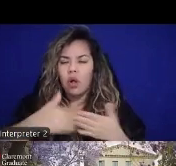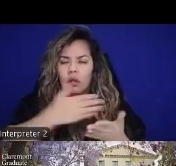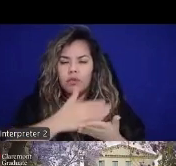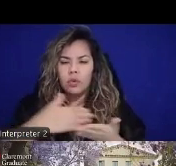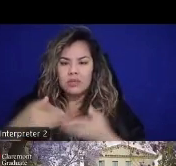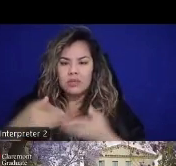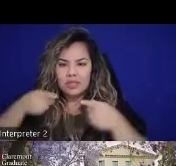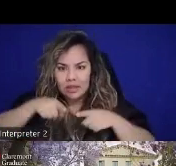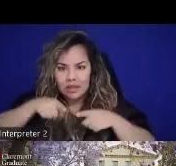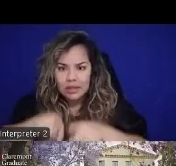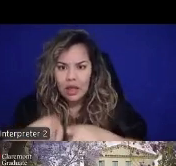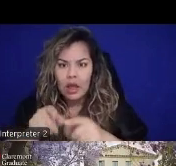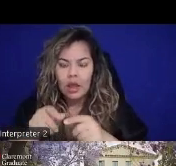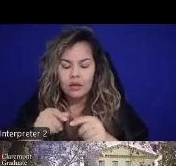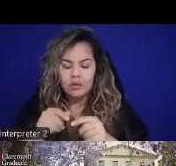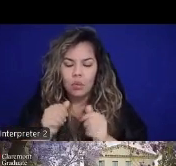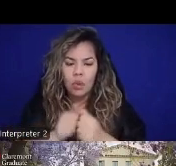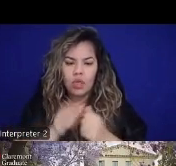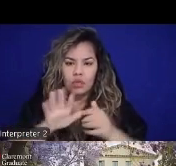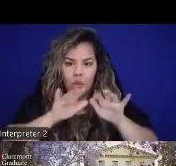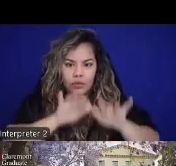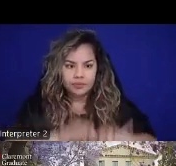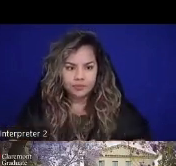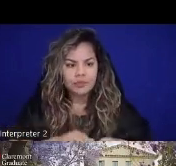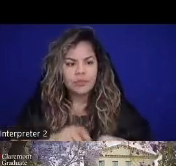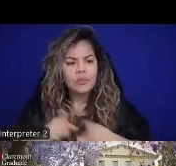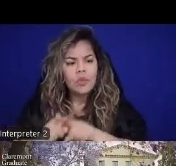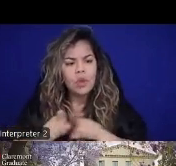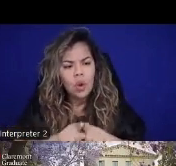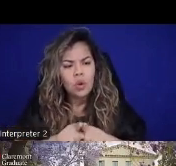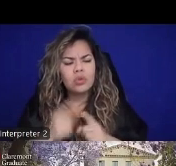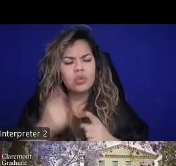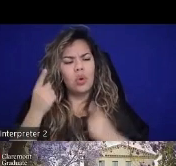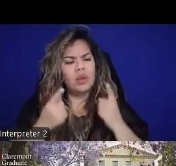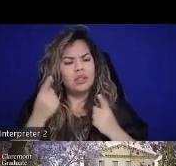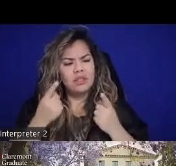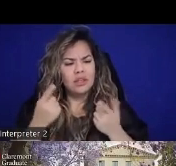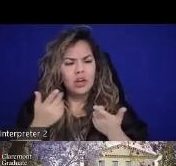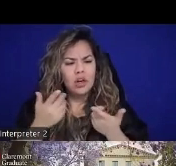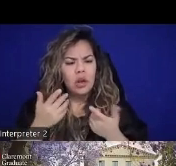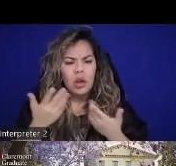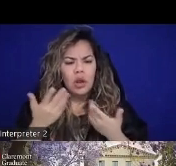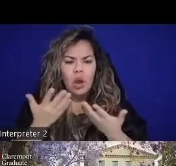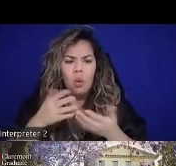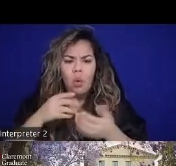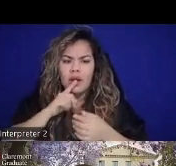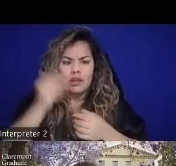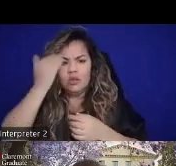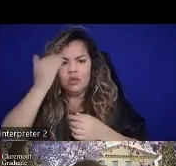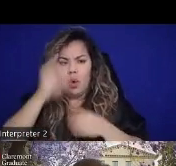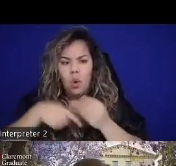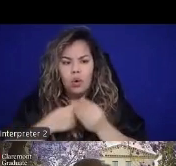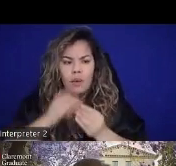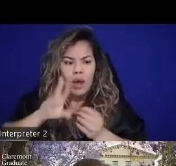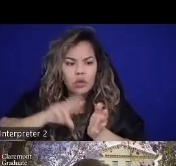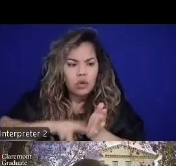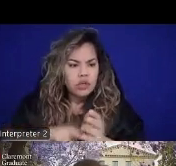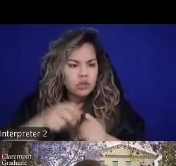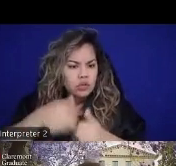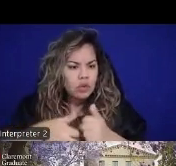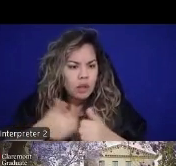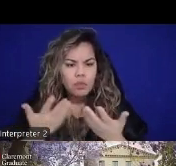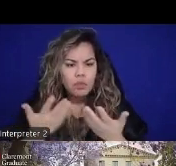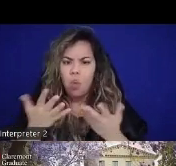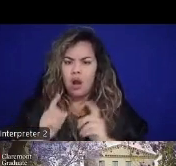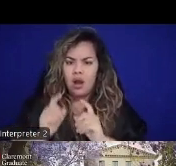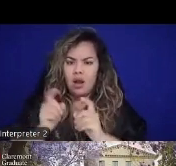situate your study in a global literature. What does the field know about the research problem? And what is the contribution you're making? And